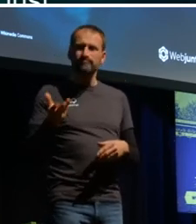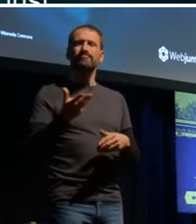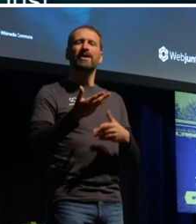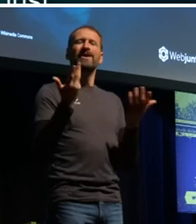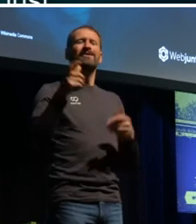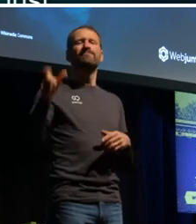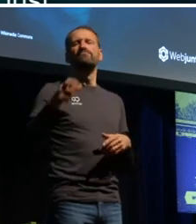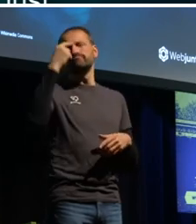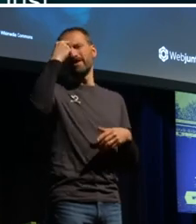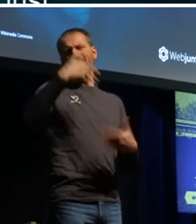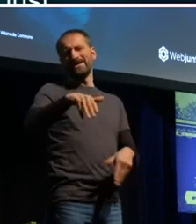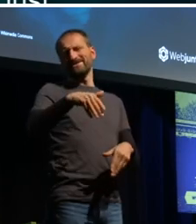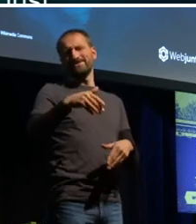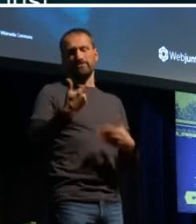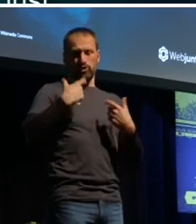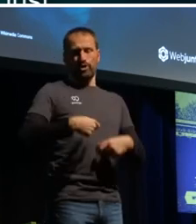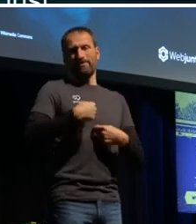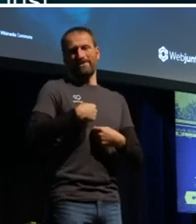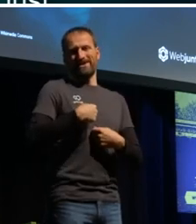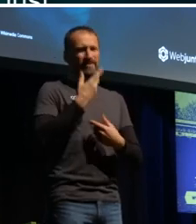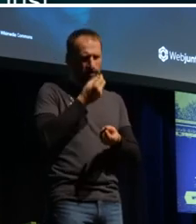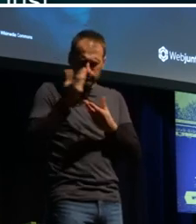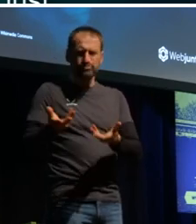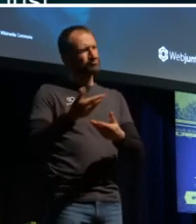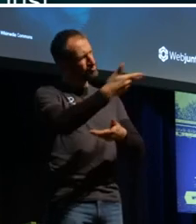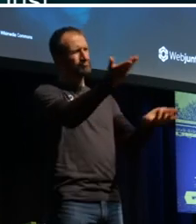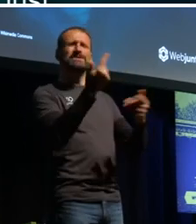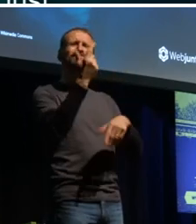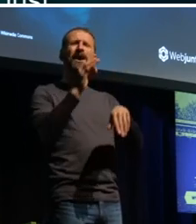guys like 2 minutes to do that. Go for it.